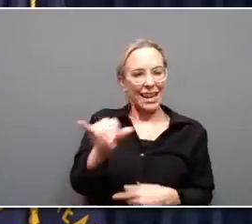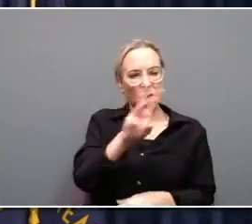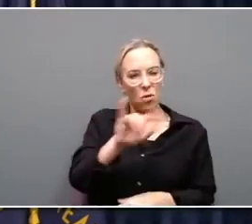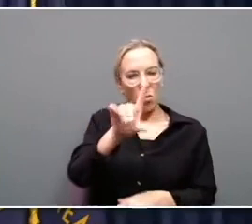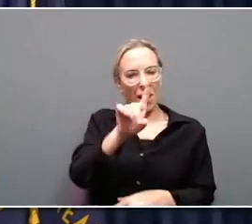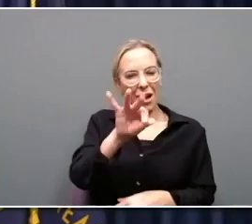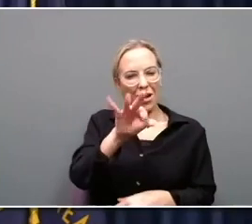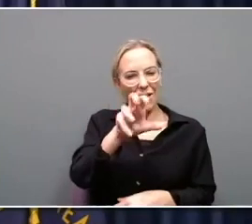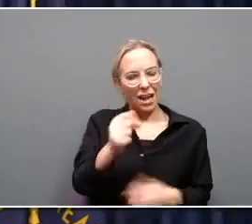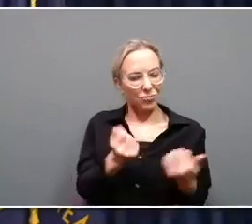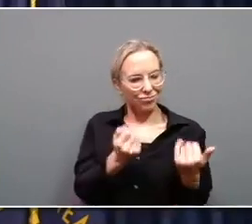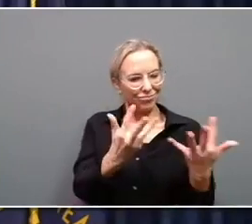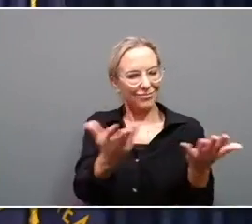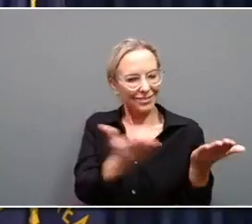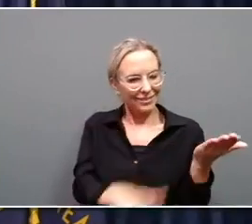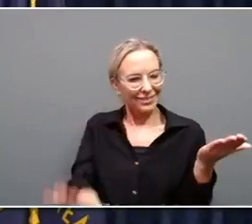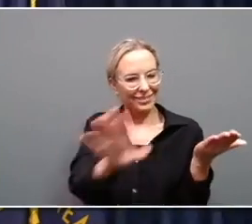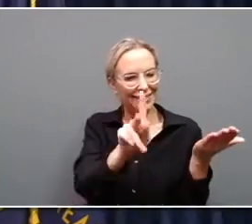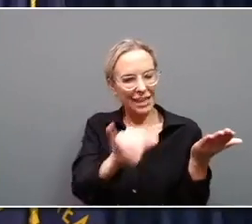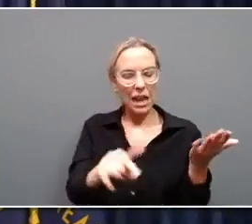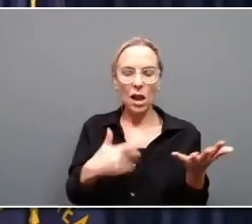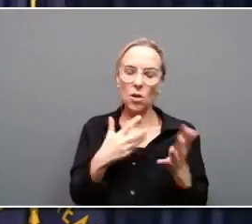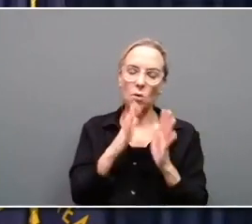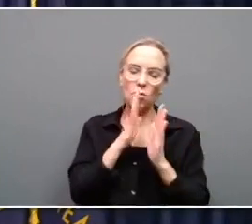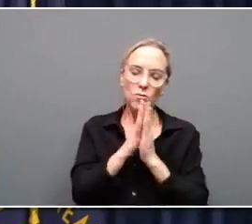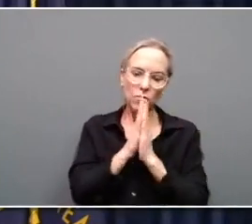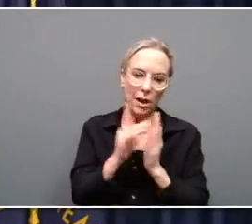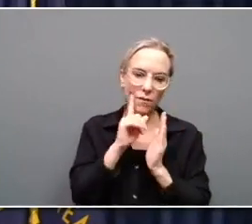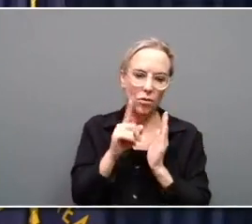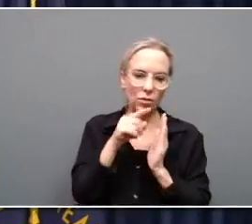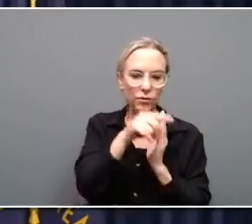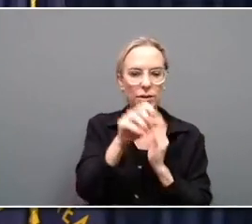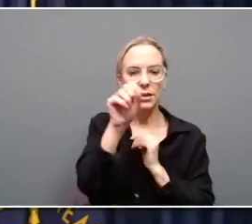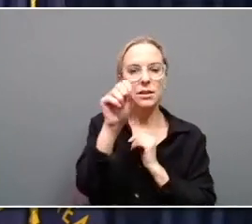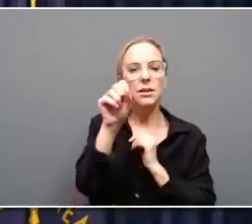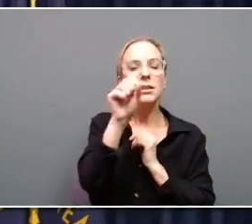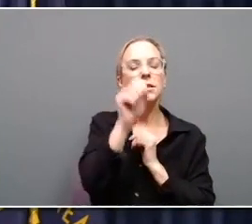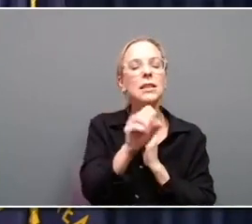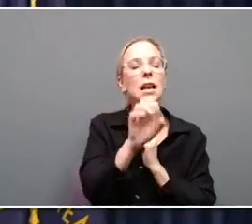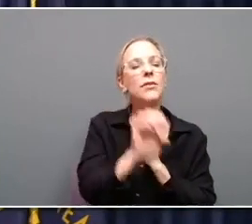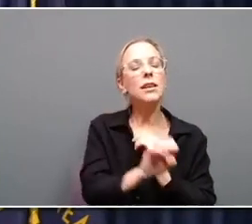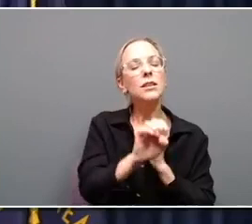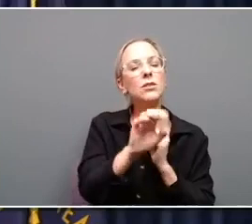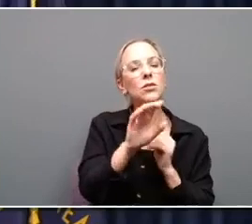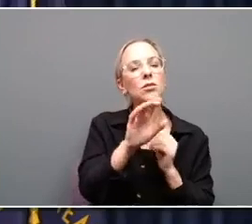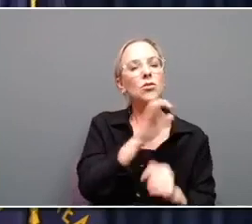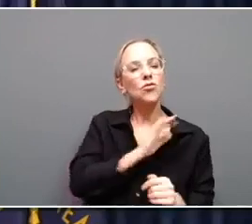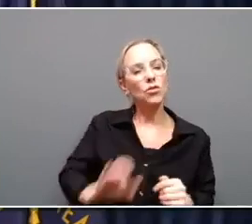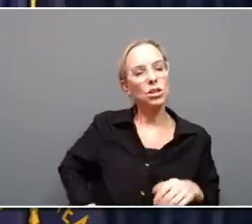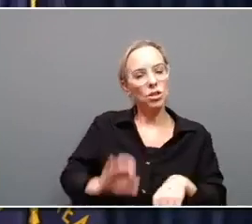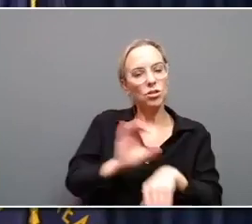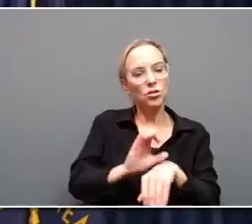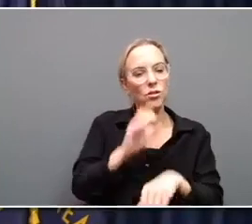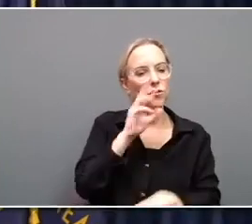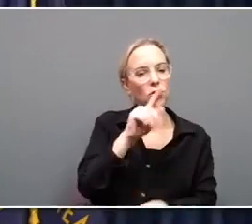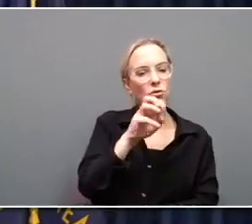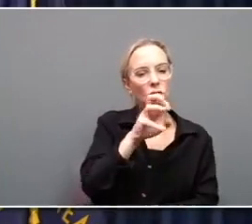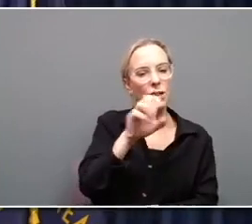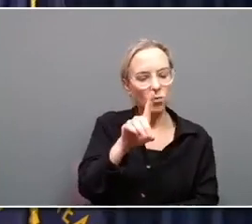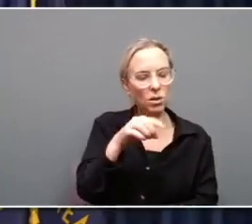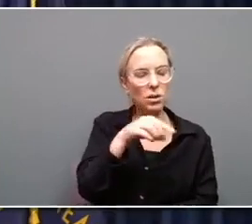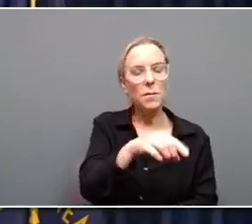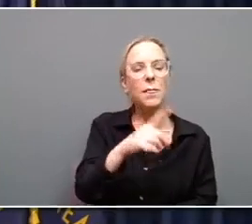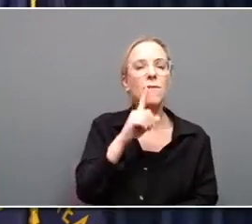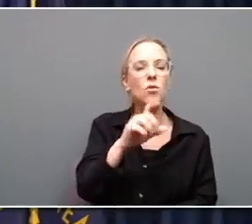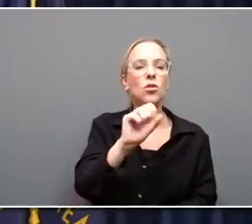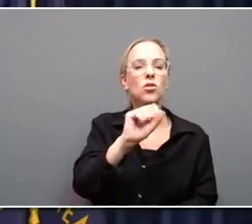our prayers are with those gathered at Southeast Christian Church in Crestwood for the funeral service for Sergeant Thomas Petchke